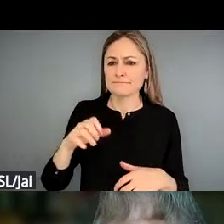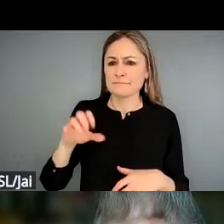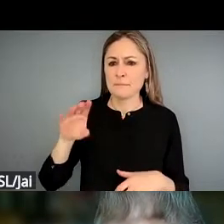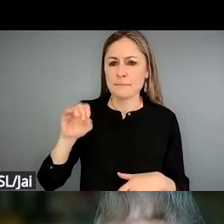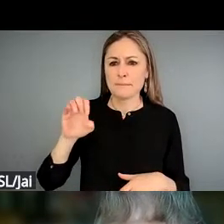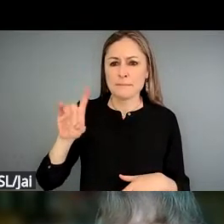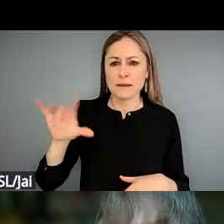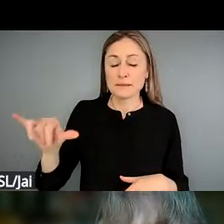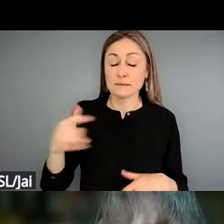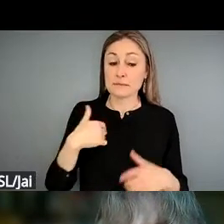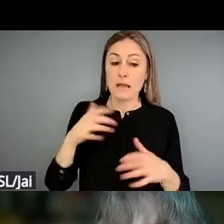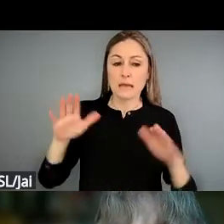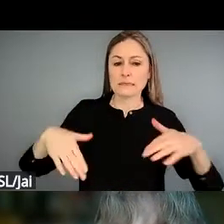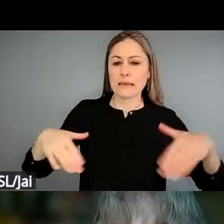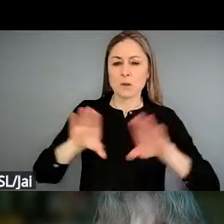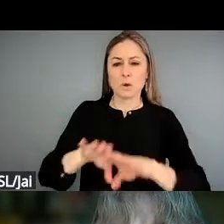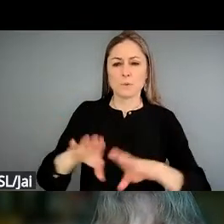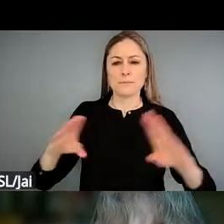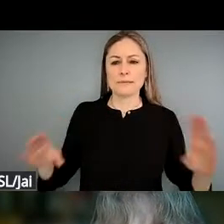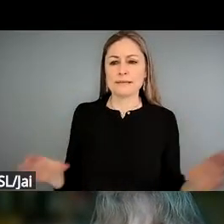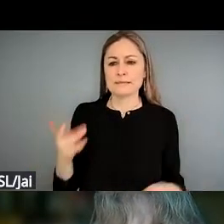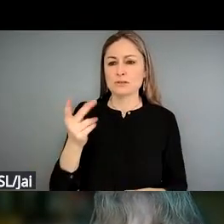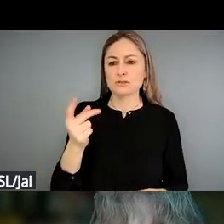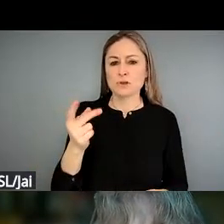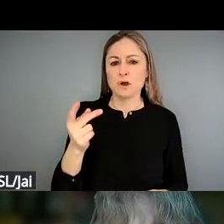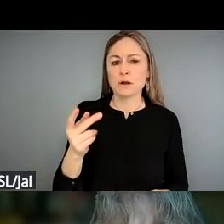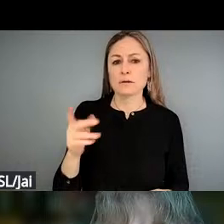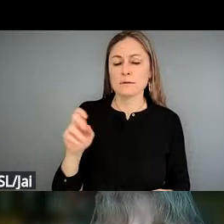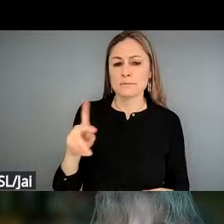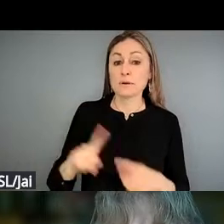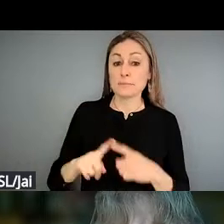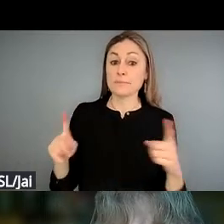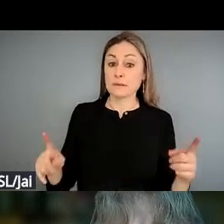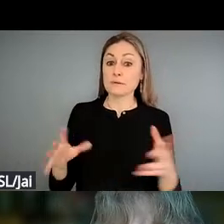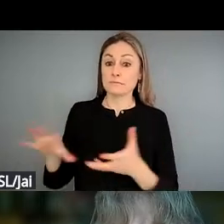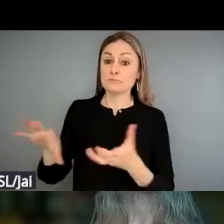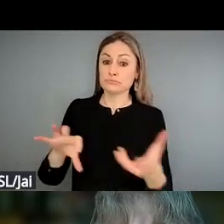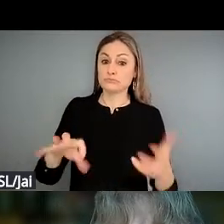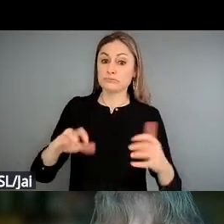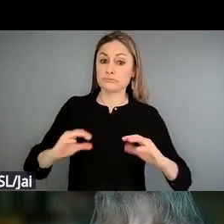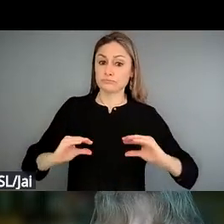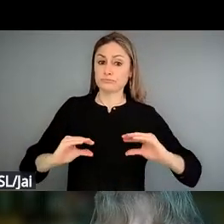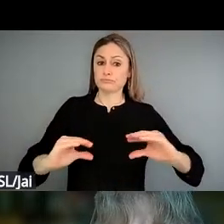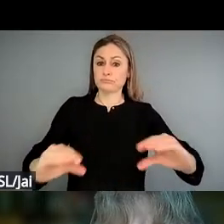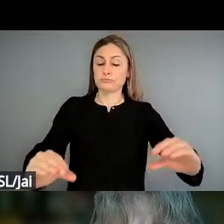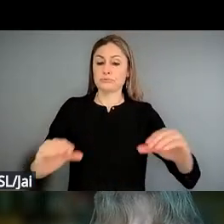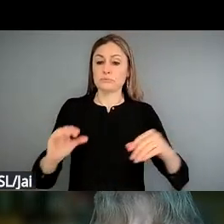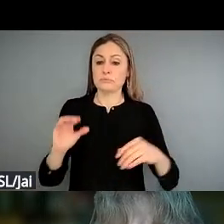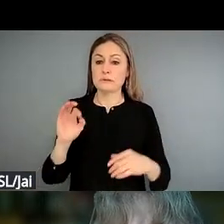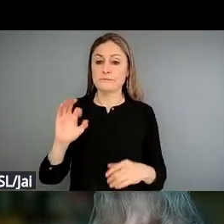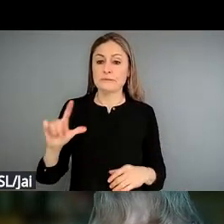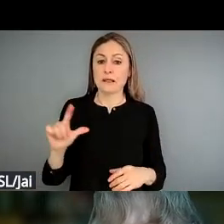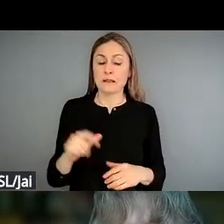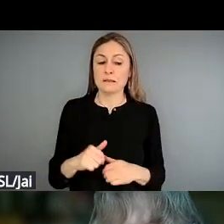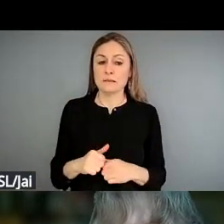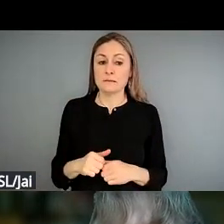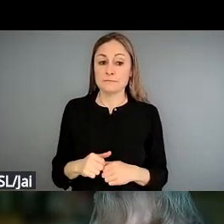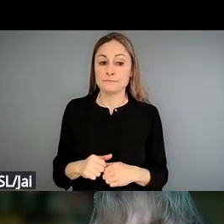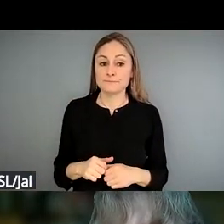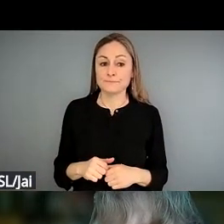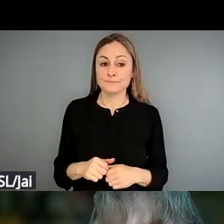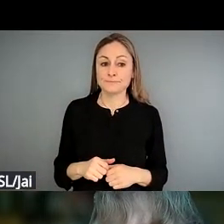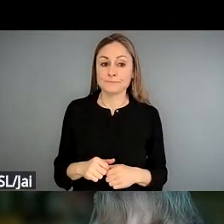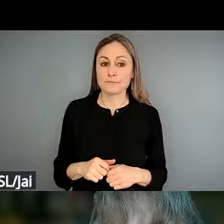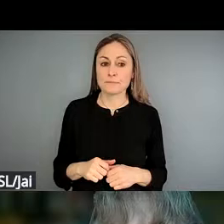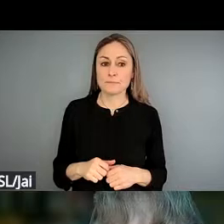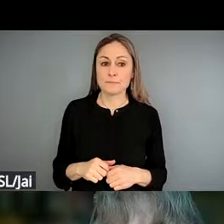dog park yet, but it's been filled with quite a bit of fill raised up. It's not, and so I